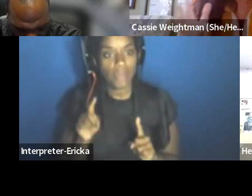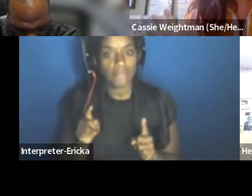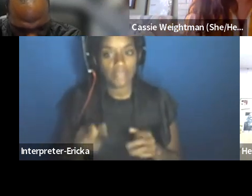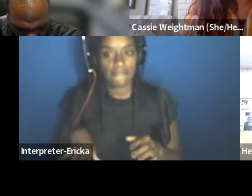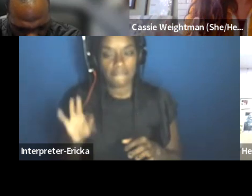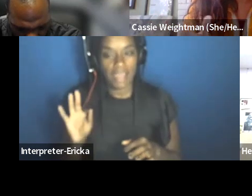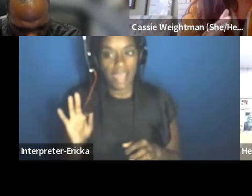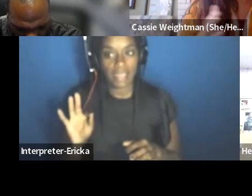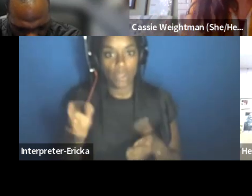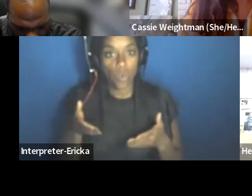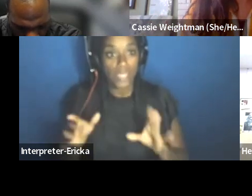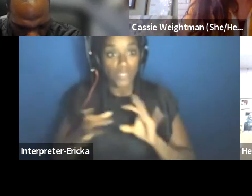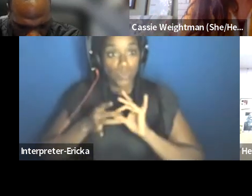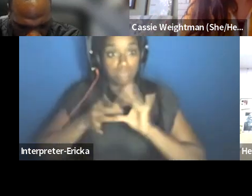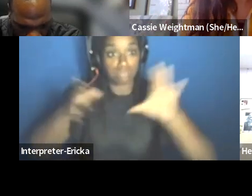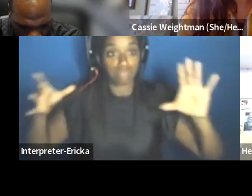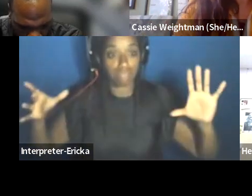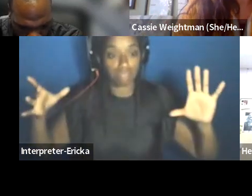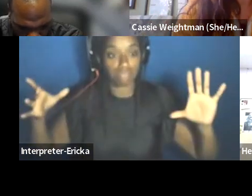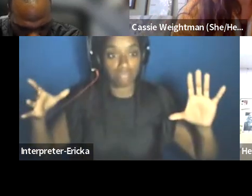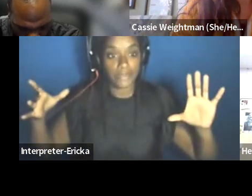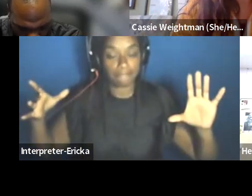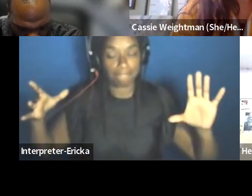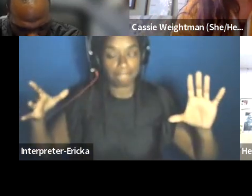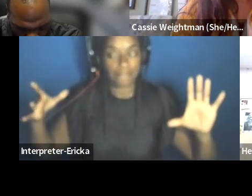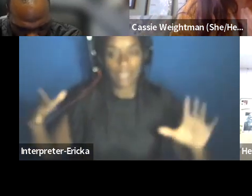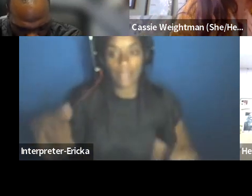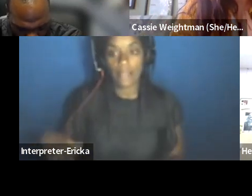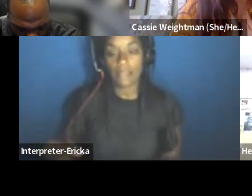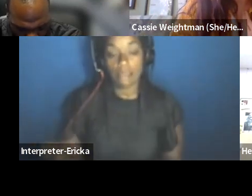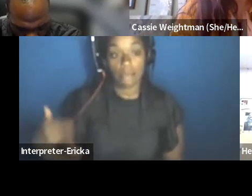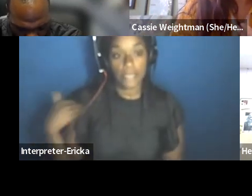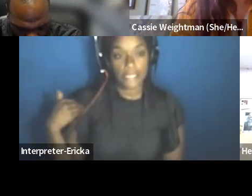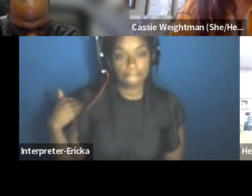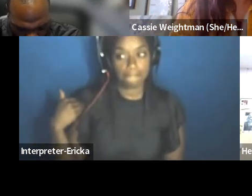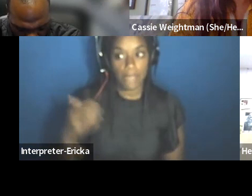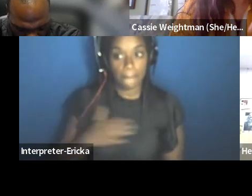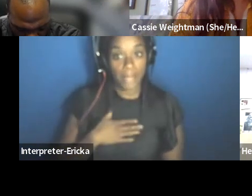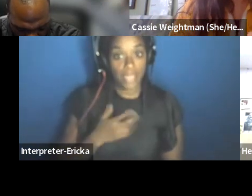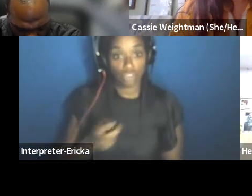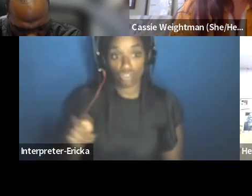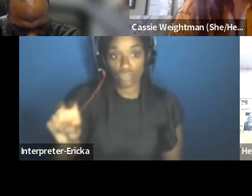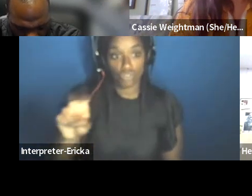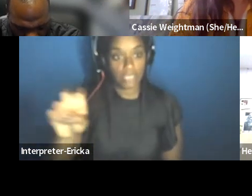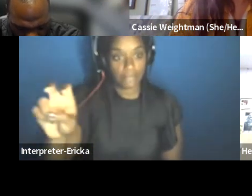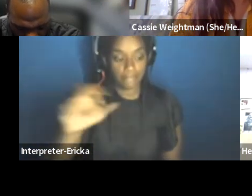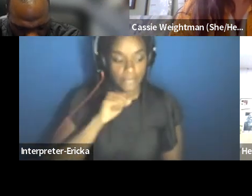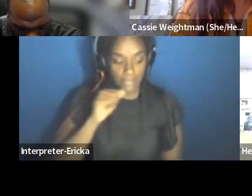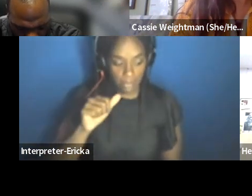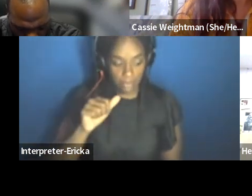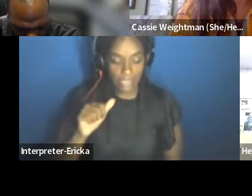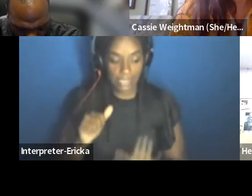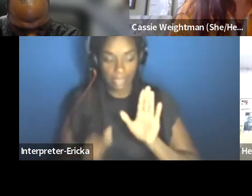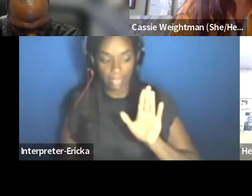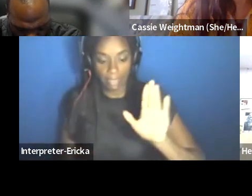kind of release some of that. And no, I just always remind myself too, I'm like, this is not my journey. That's, you know, this is their path.